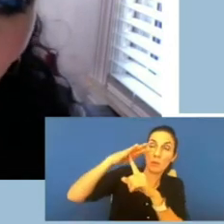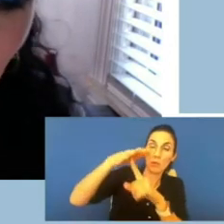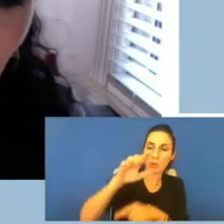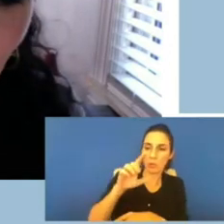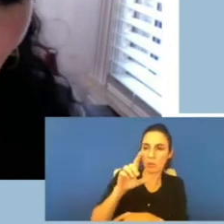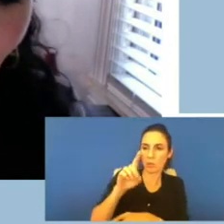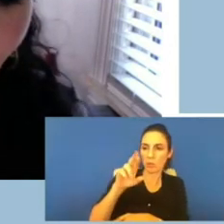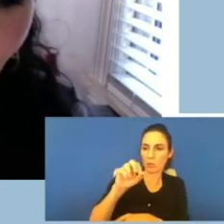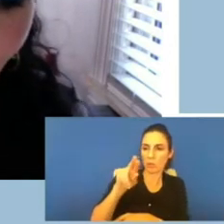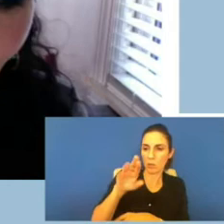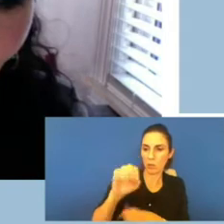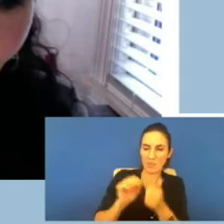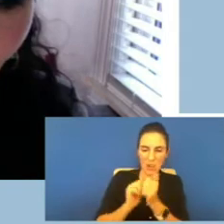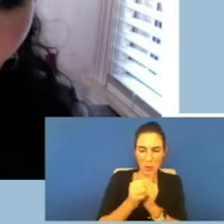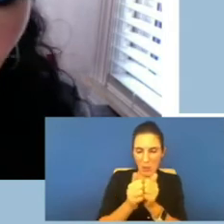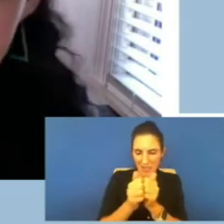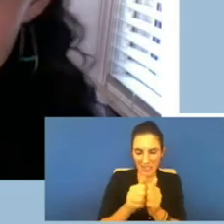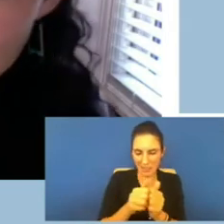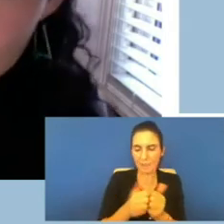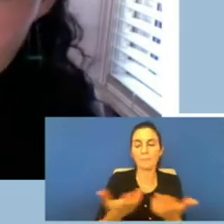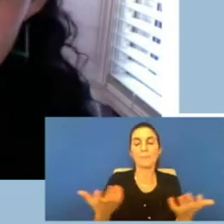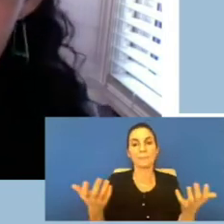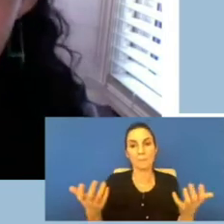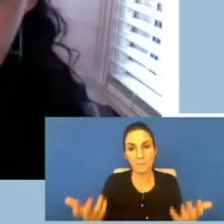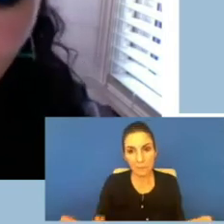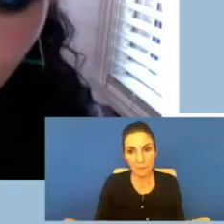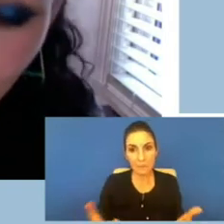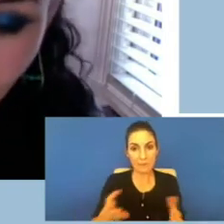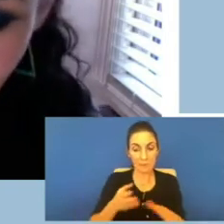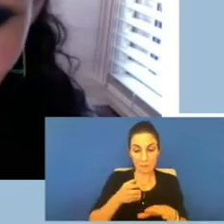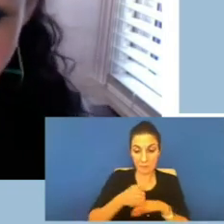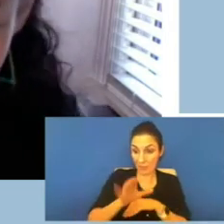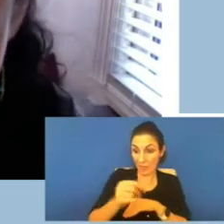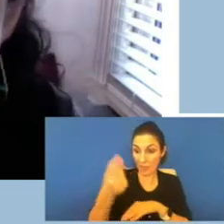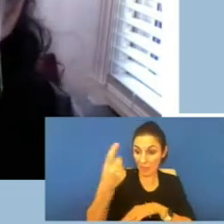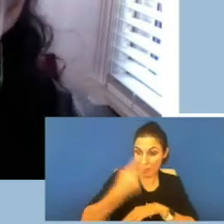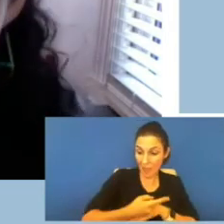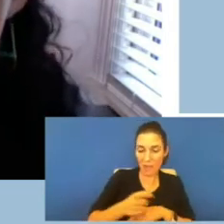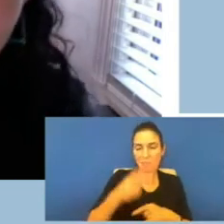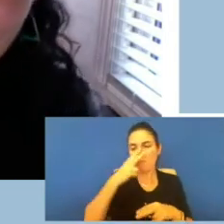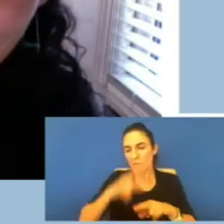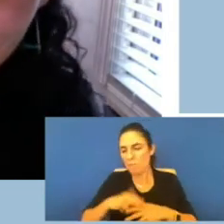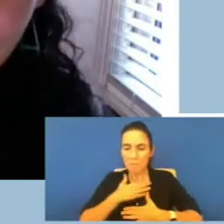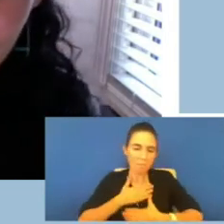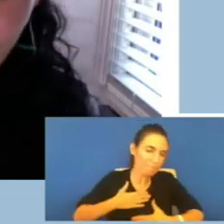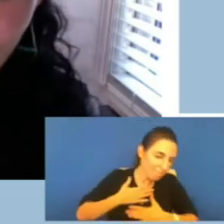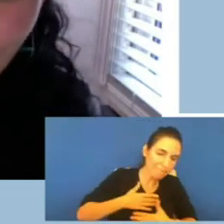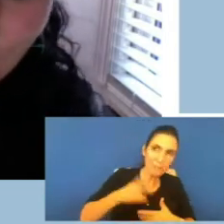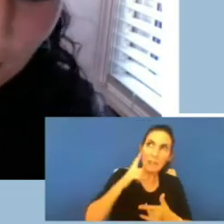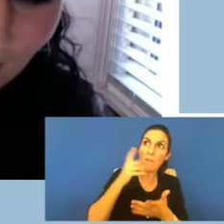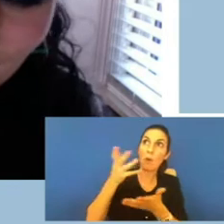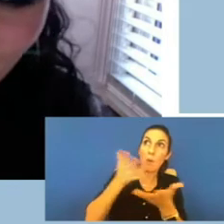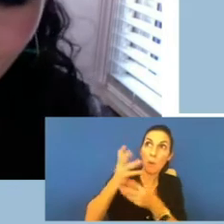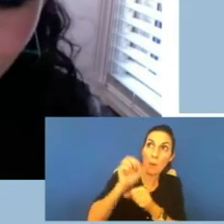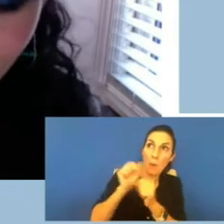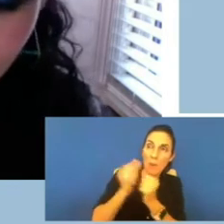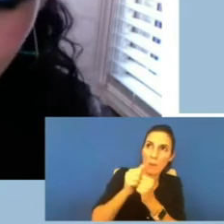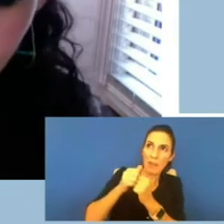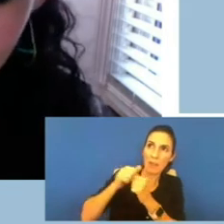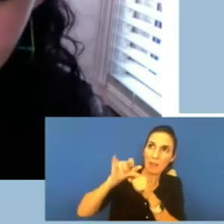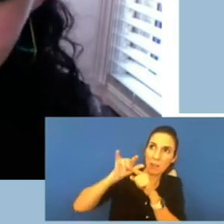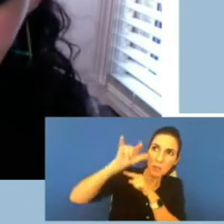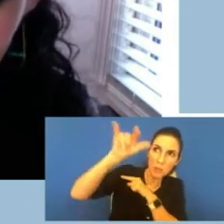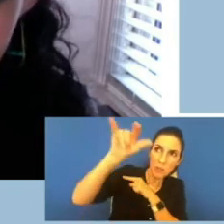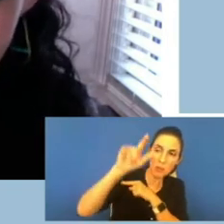drones. And right after the day, so they had fun, they engaged with drones, and so from one perspective, that's